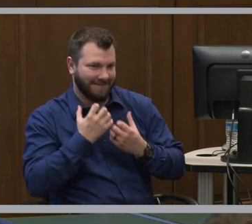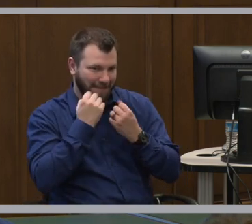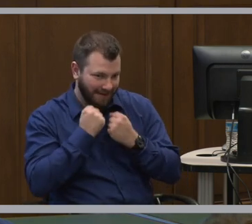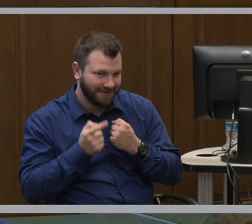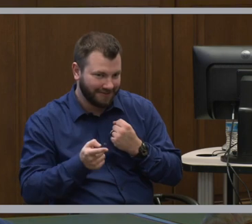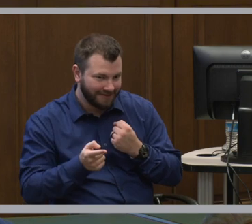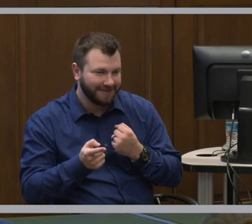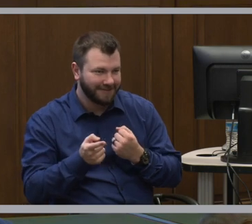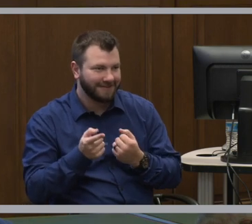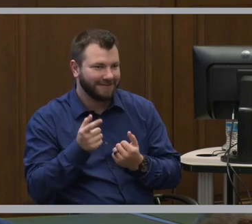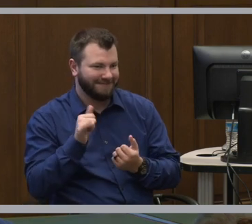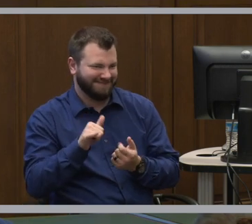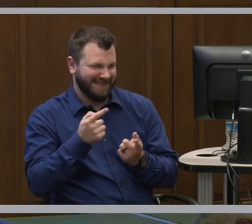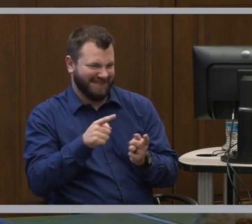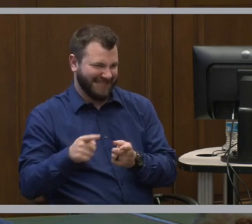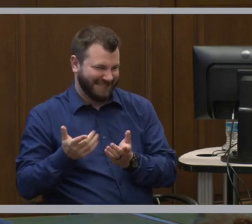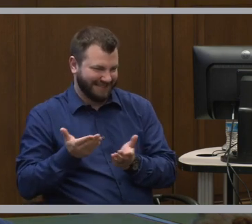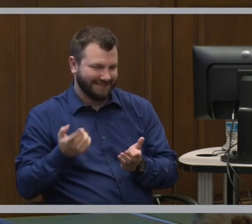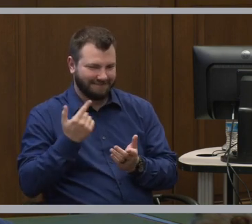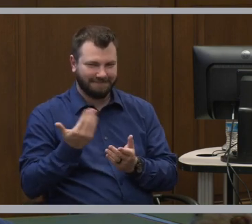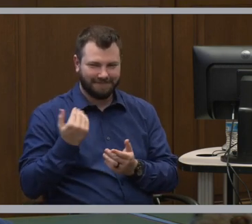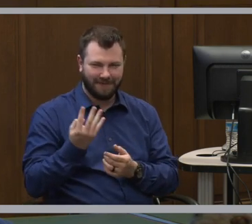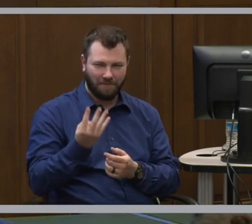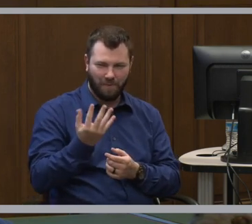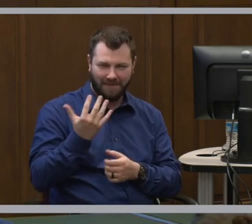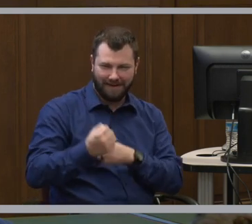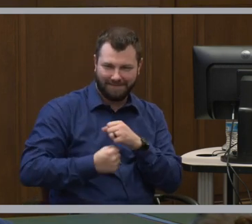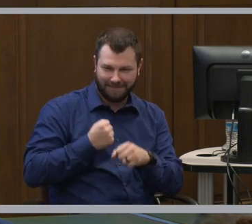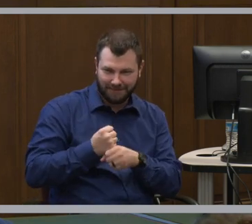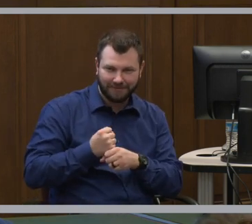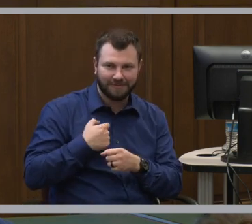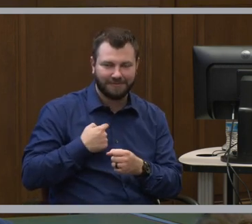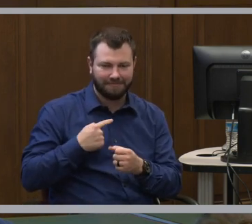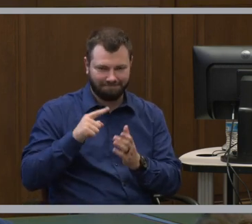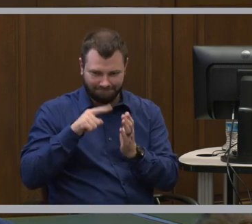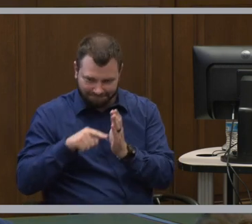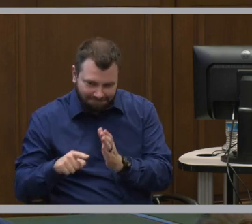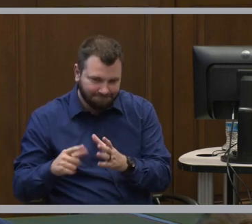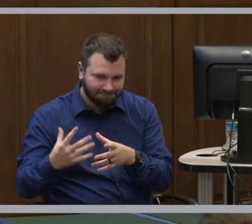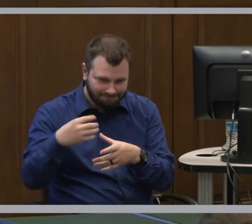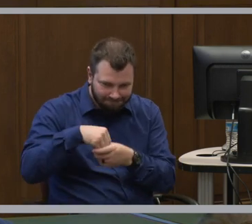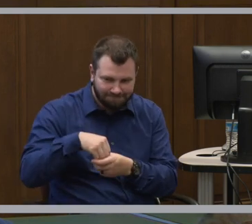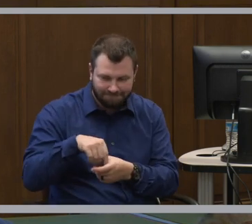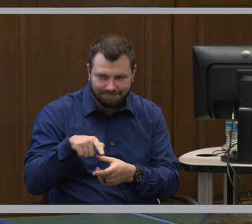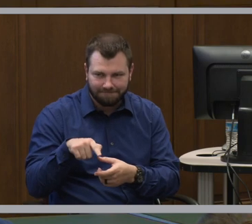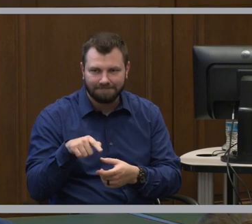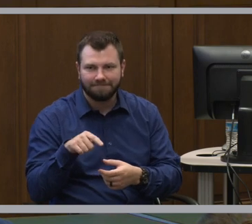events like that, the past 4 or 5 years, resurgence of racism